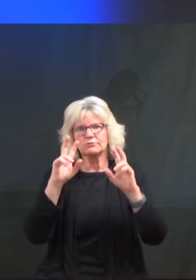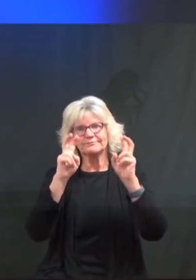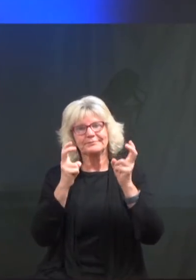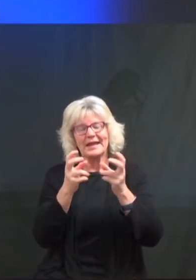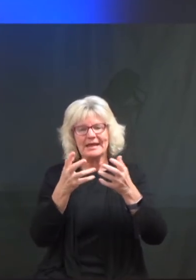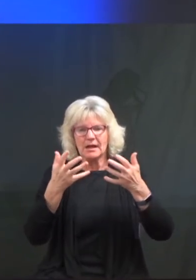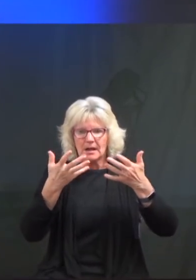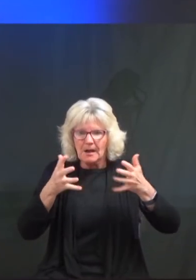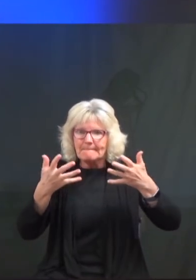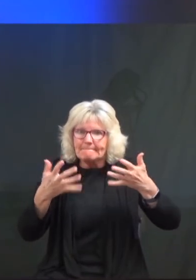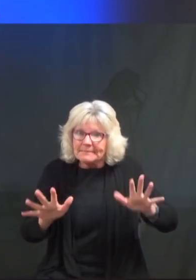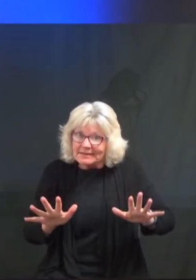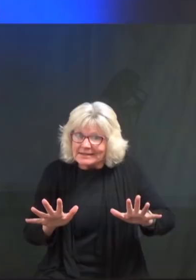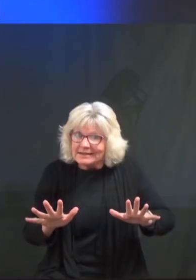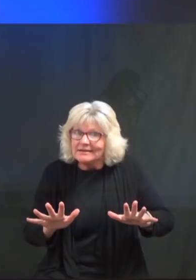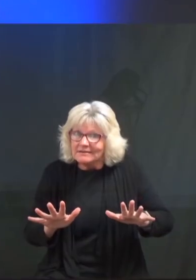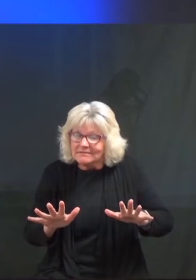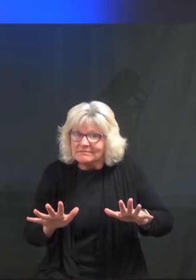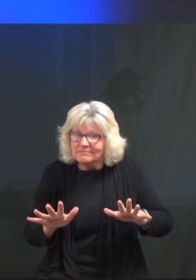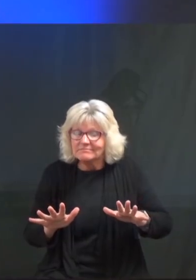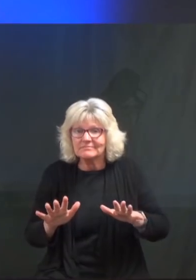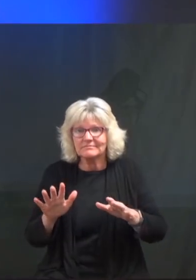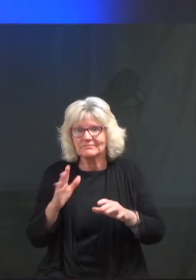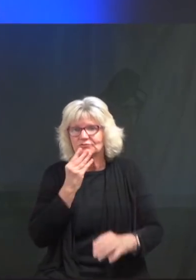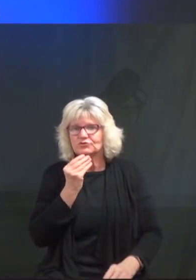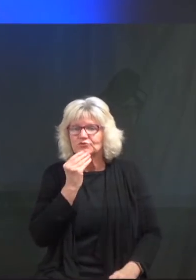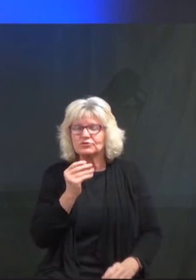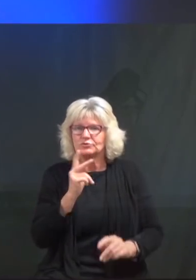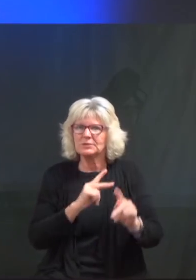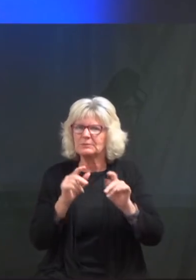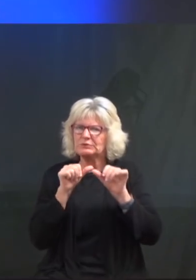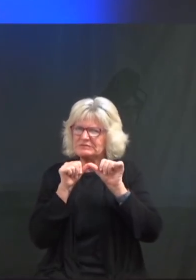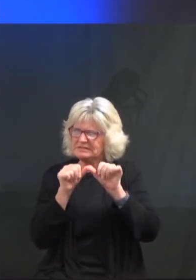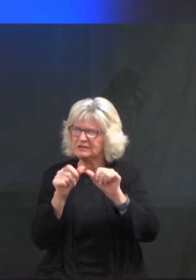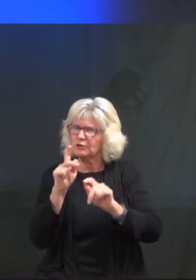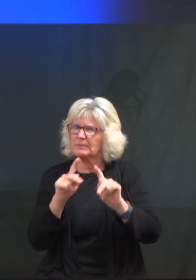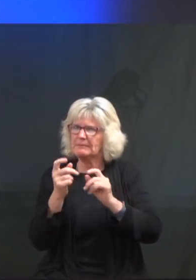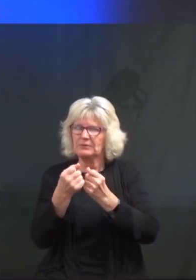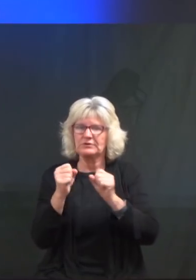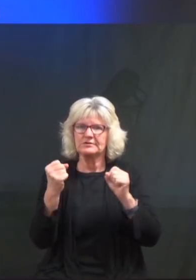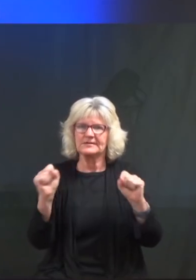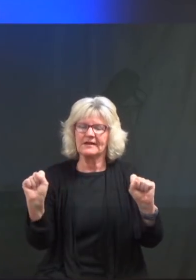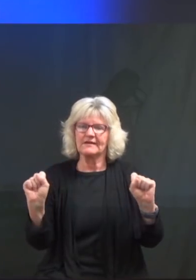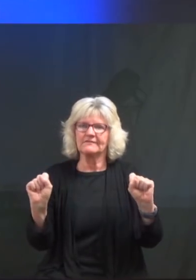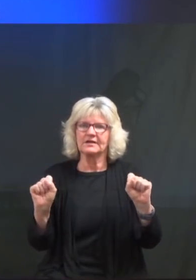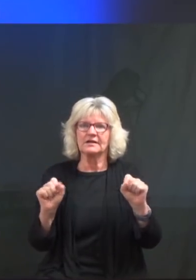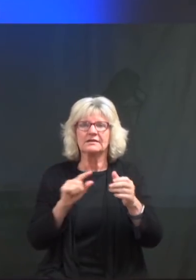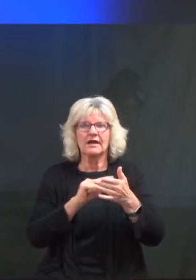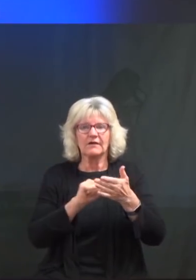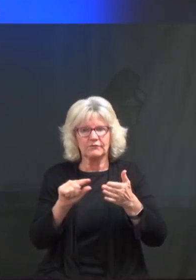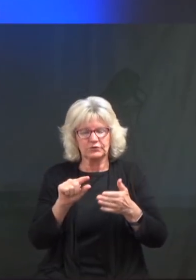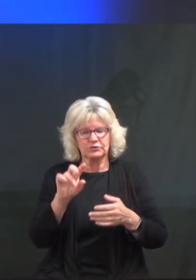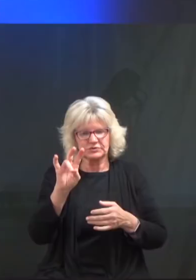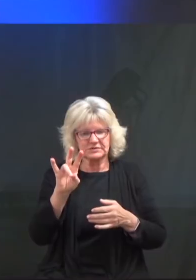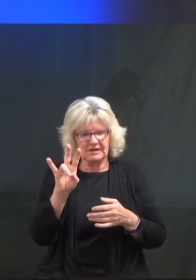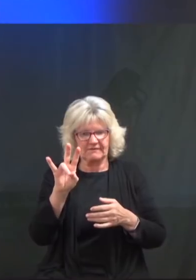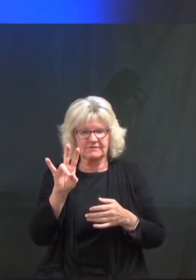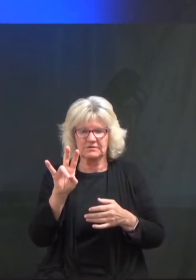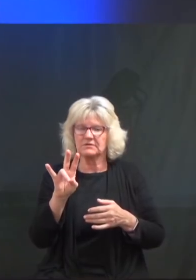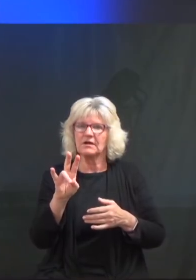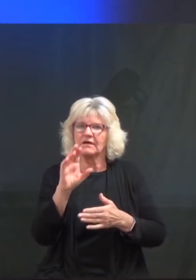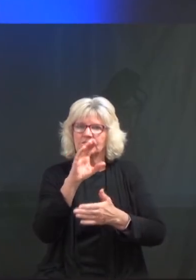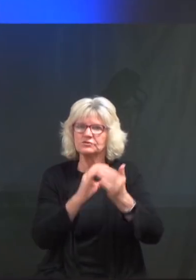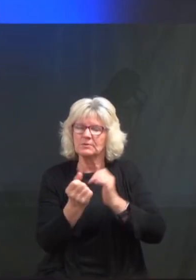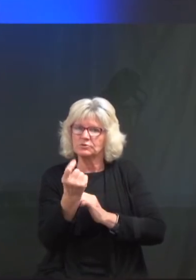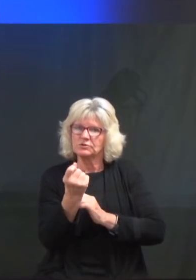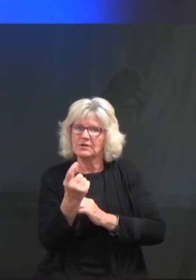promised people. And so, yes, we still have those that are being saved. Verse 17 says this, verse 7 of chapter 11,